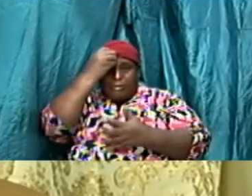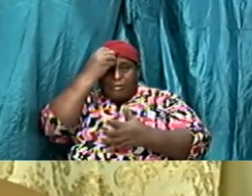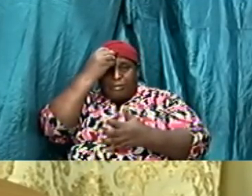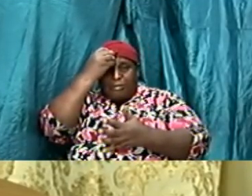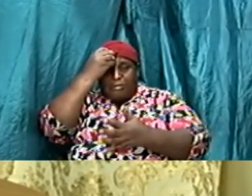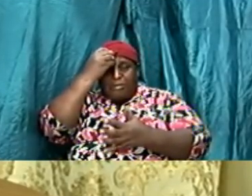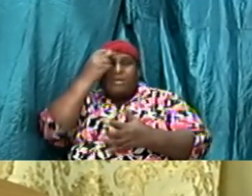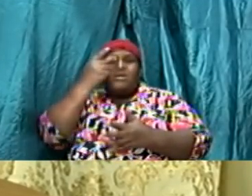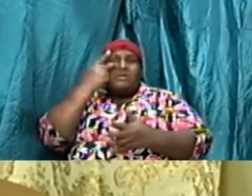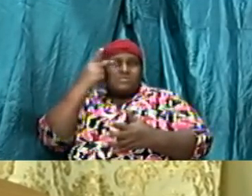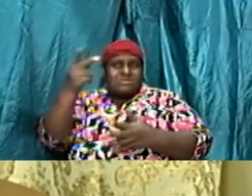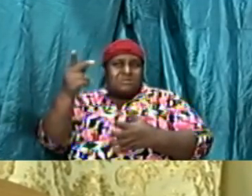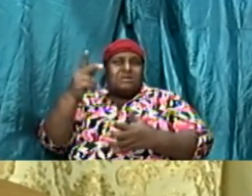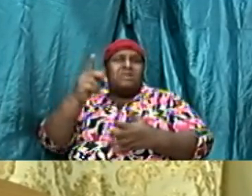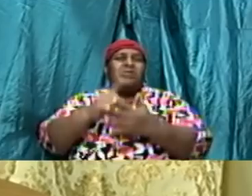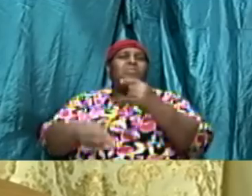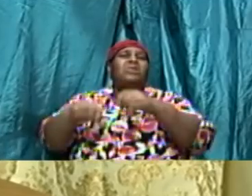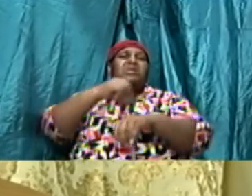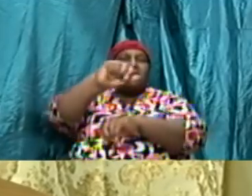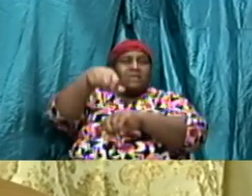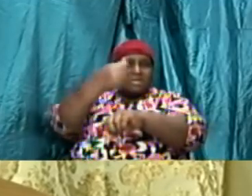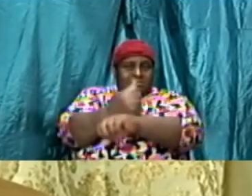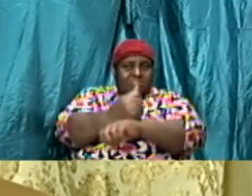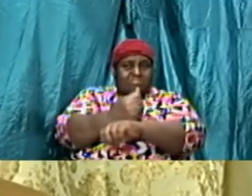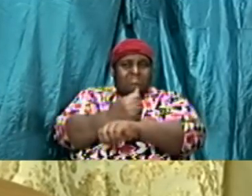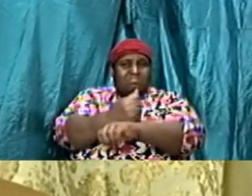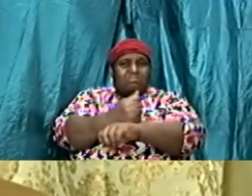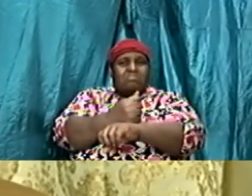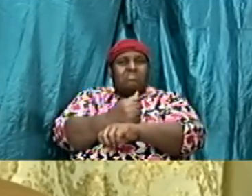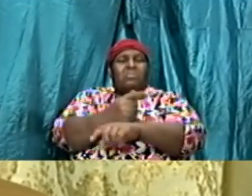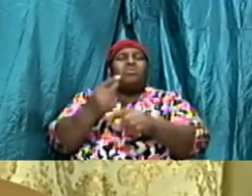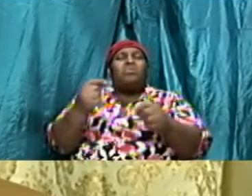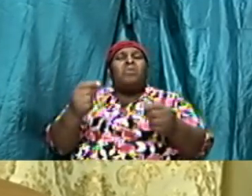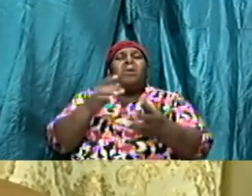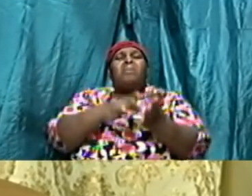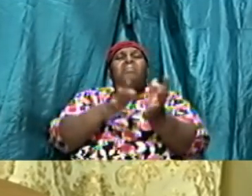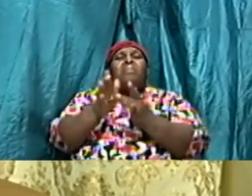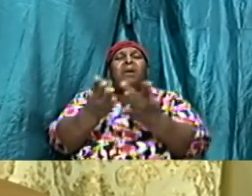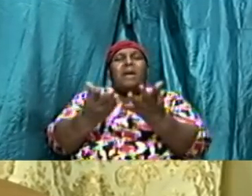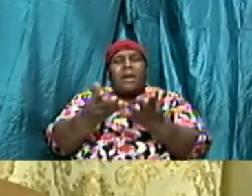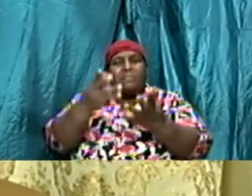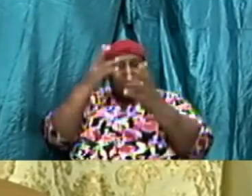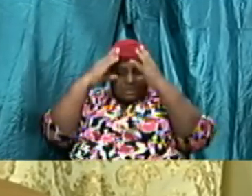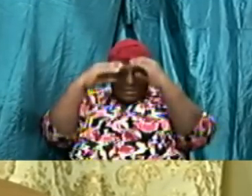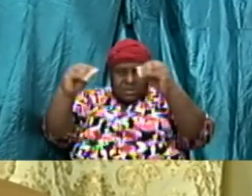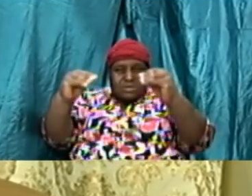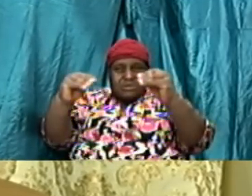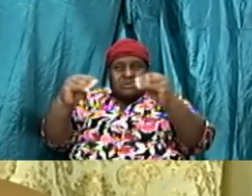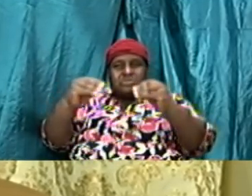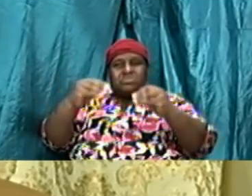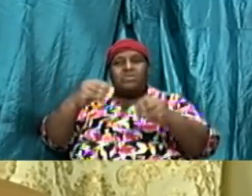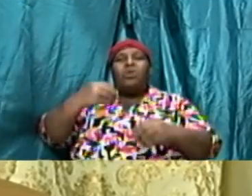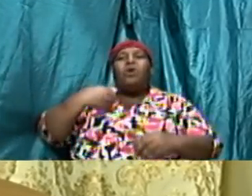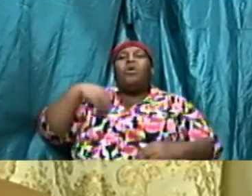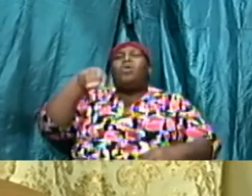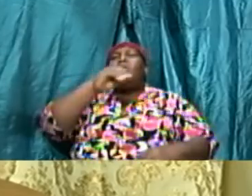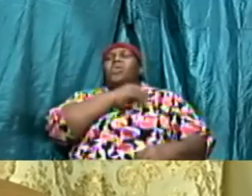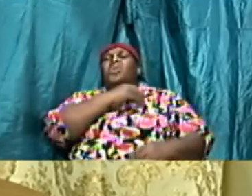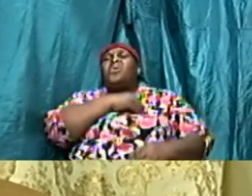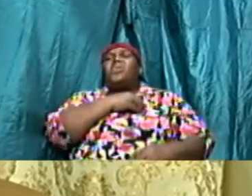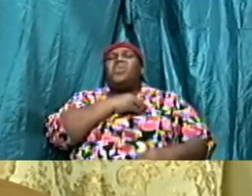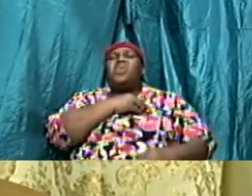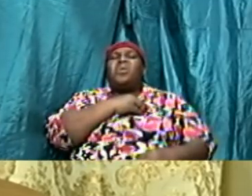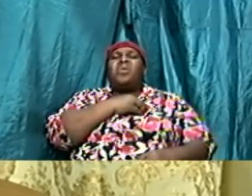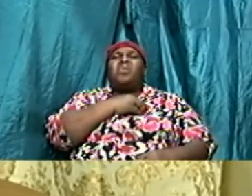establish what exactly does the Bible actually teach. Our aim in doing this is to get a whole